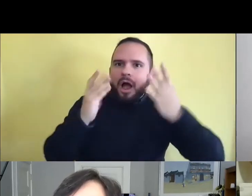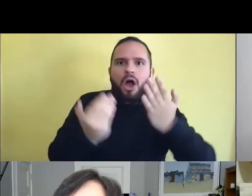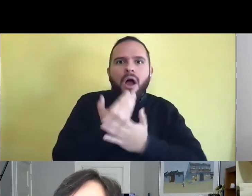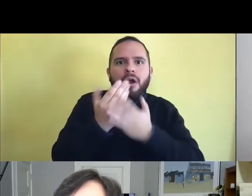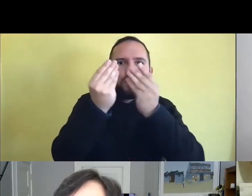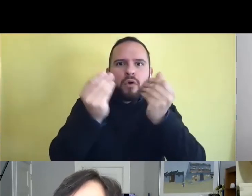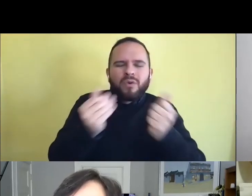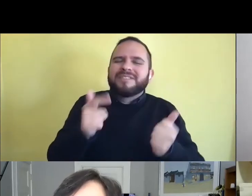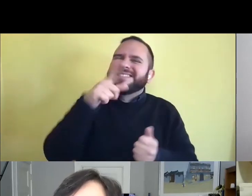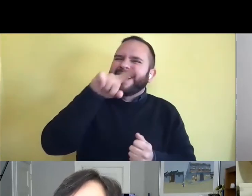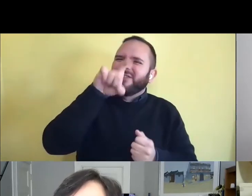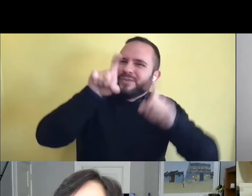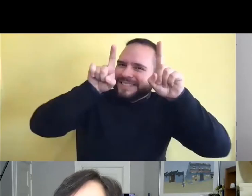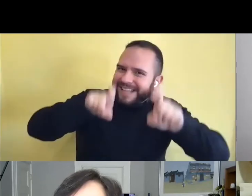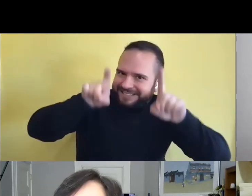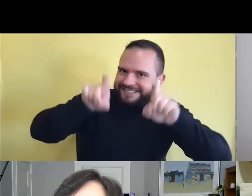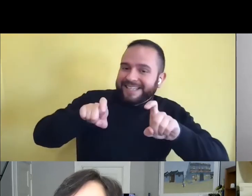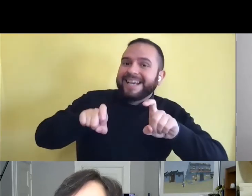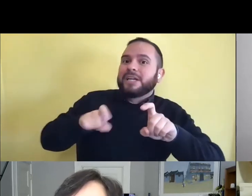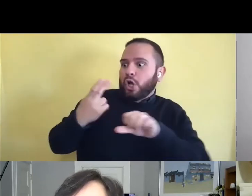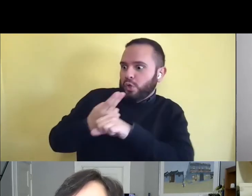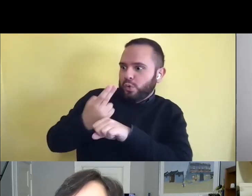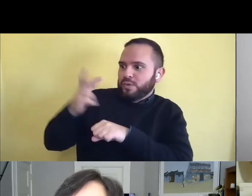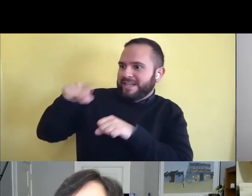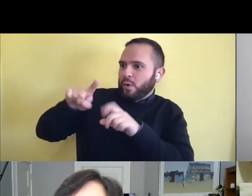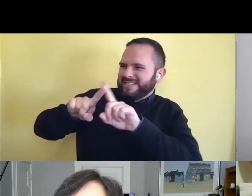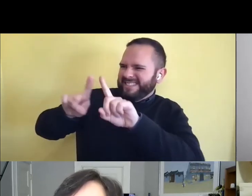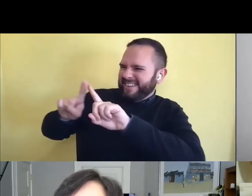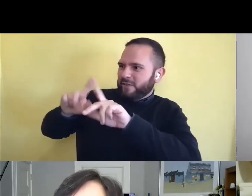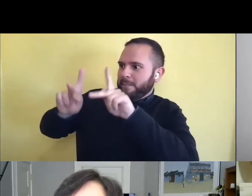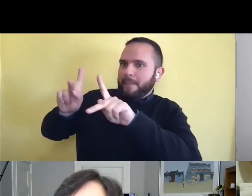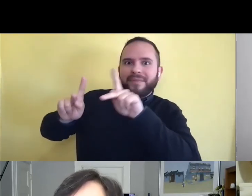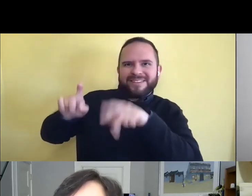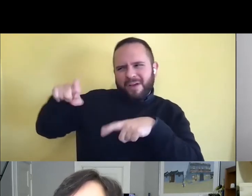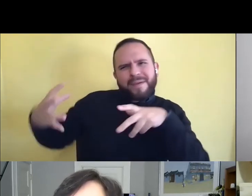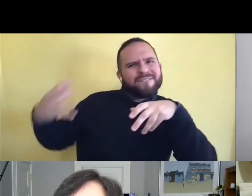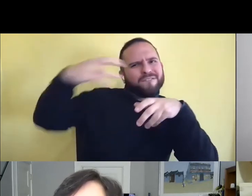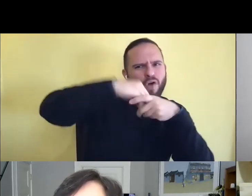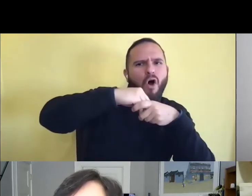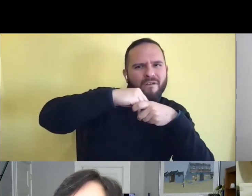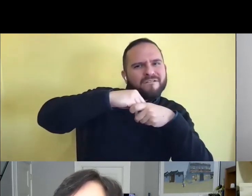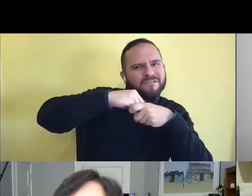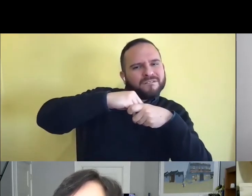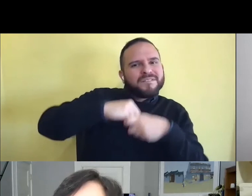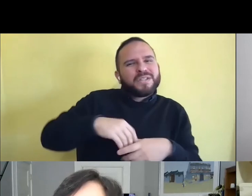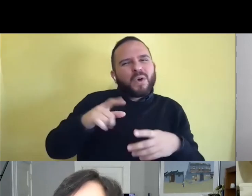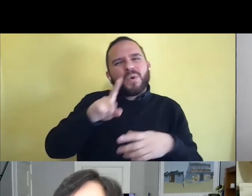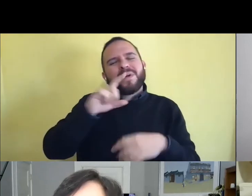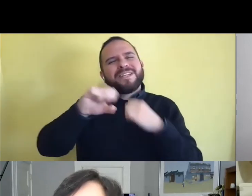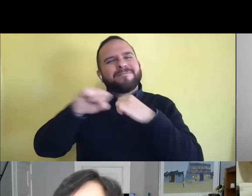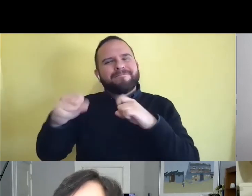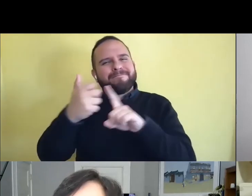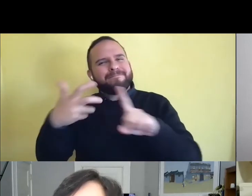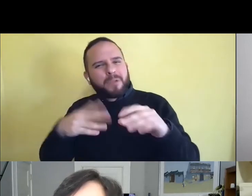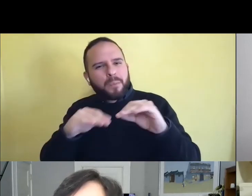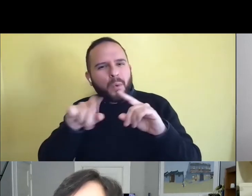these various populations, which others have said. As an extension of what Heather said, how can each of us and